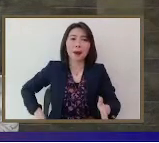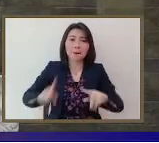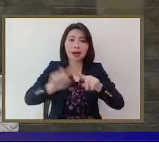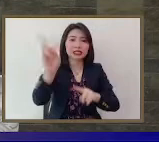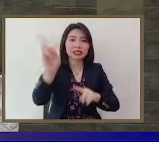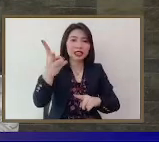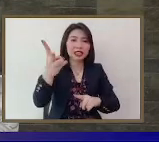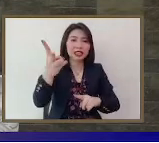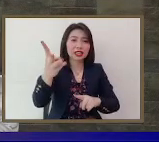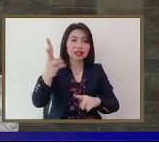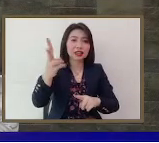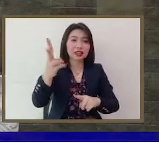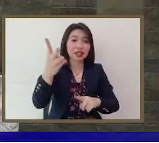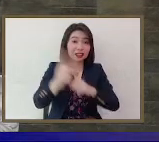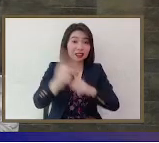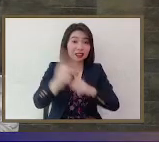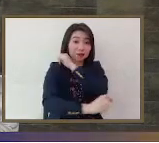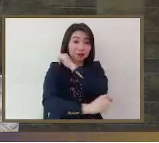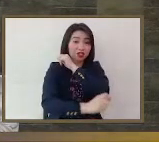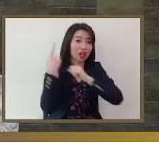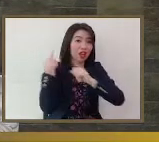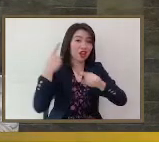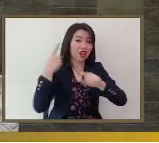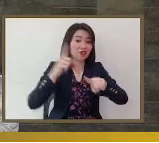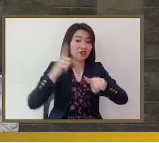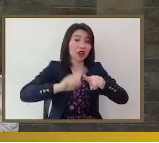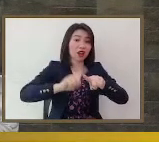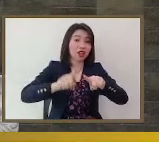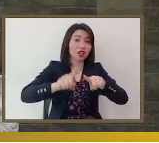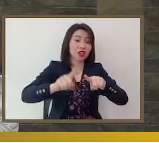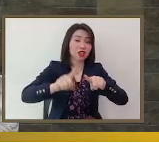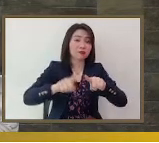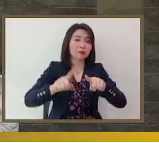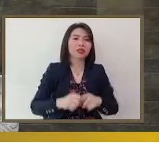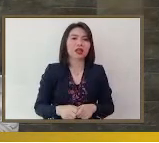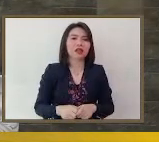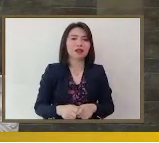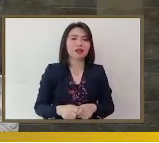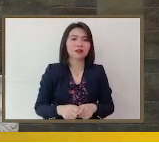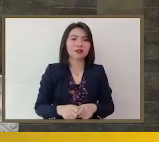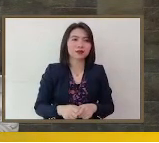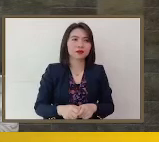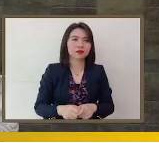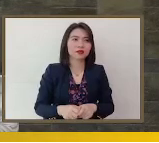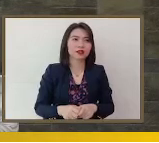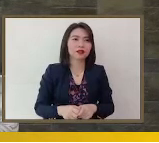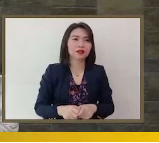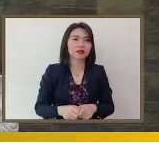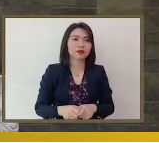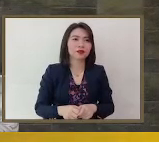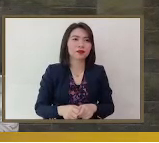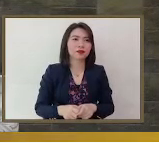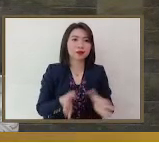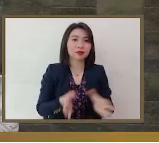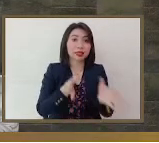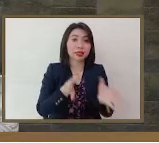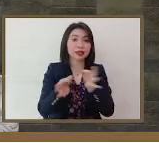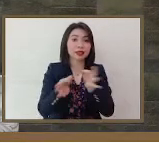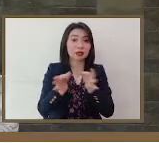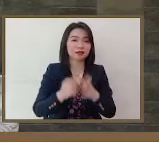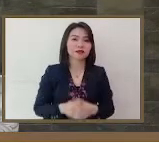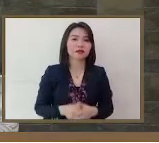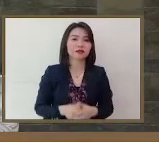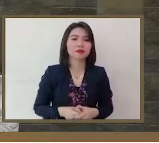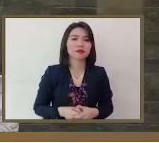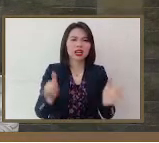temptation, doon po sila nagkaiba. Huwag kayong magugulat pag binasa niyo po yan. It has nothing to do with what the yung mga